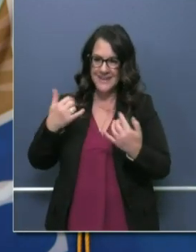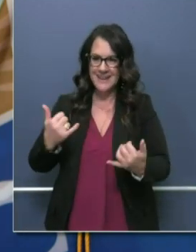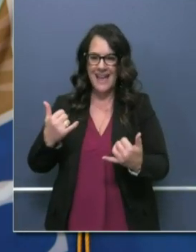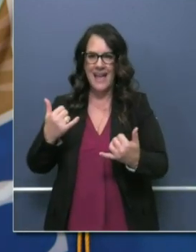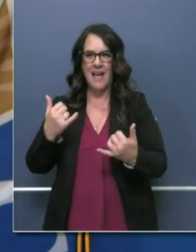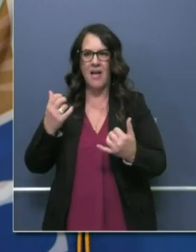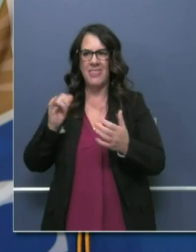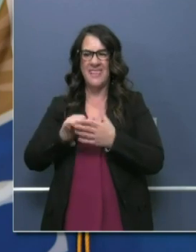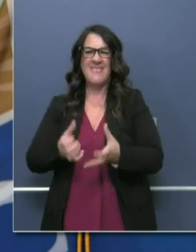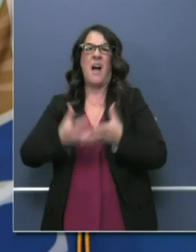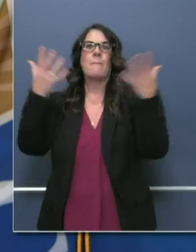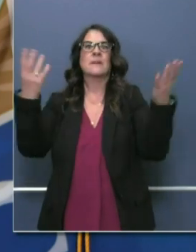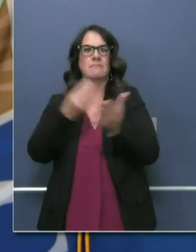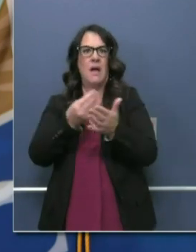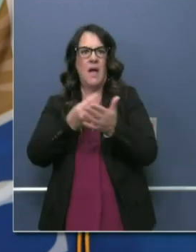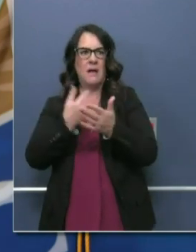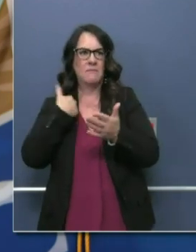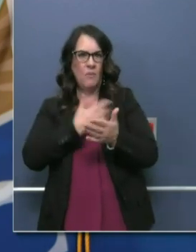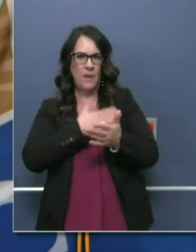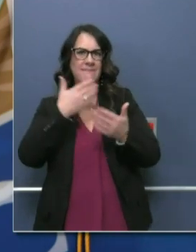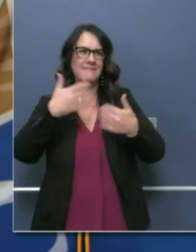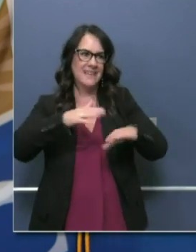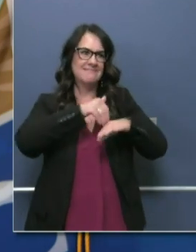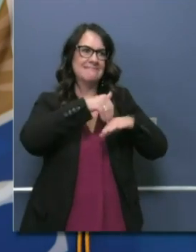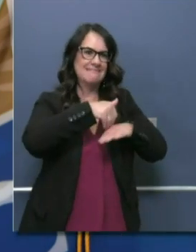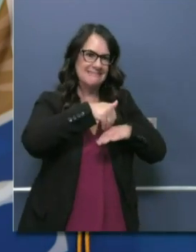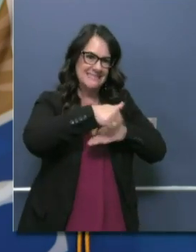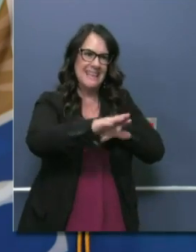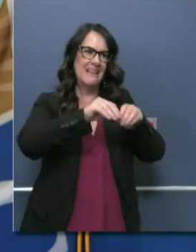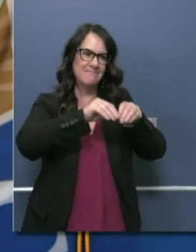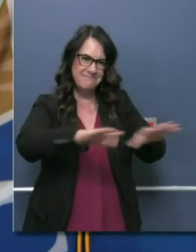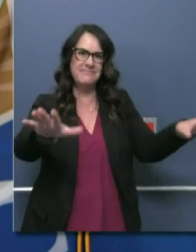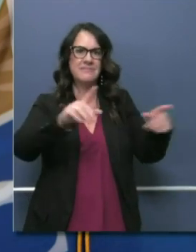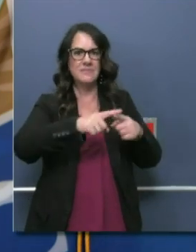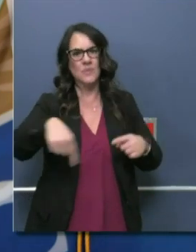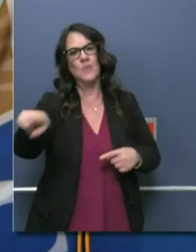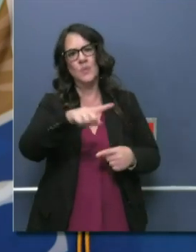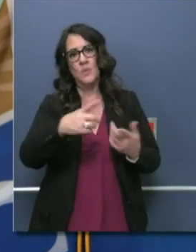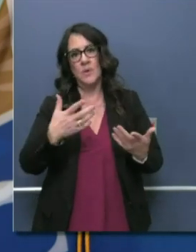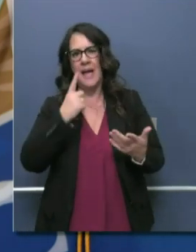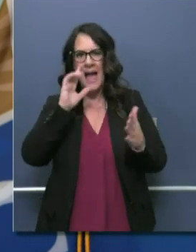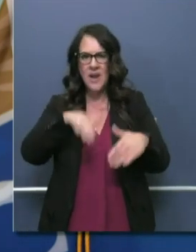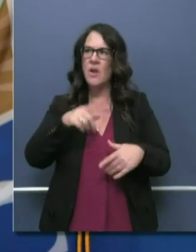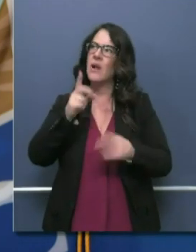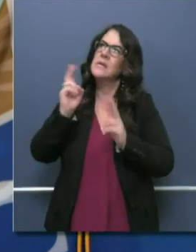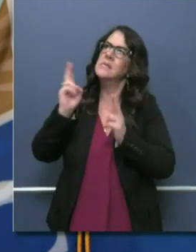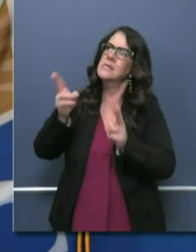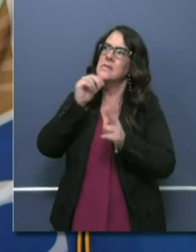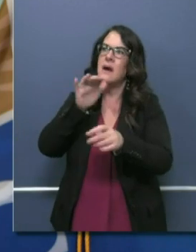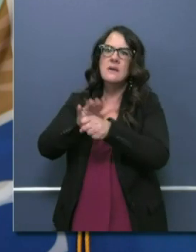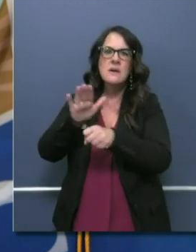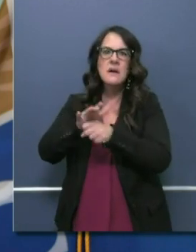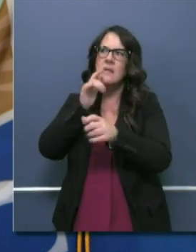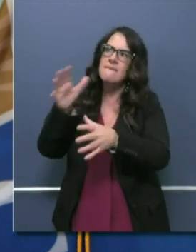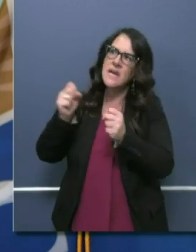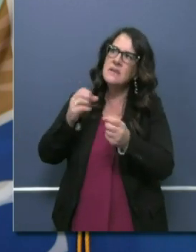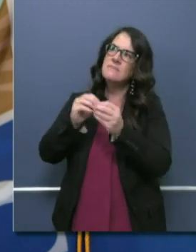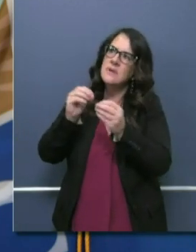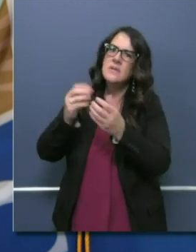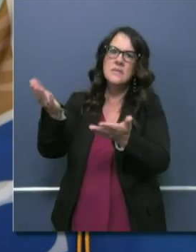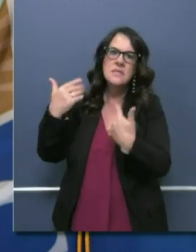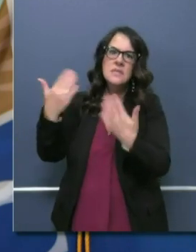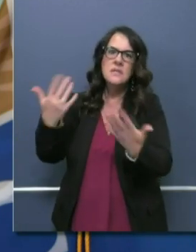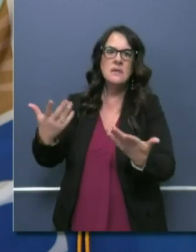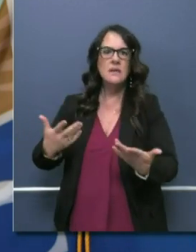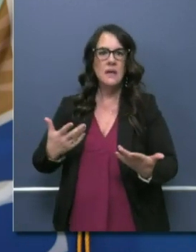and our PUA, the Pandemic Unemployment Assistance. I know it's not happening fast enough. I know it's not happening at the level